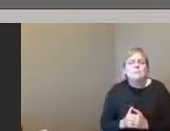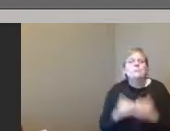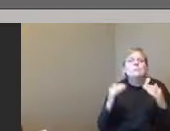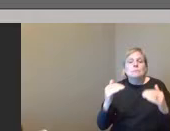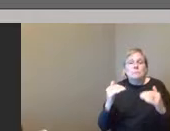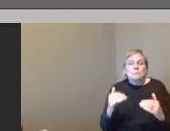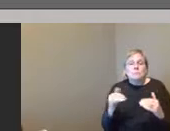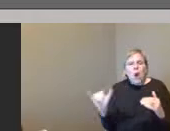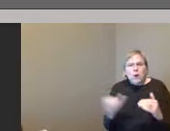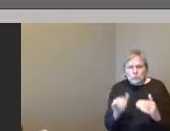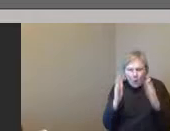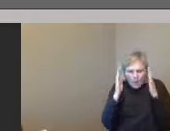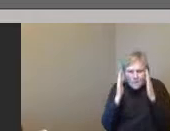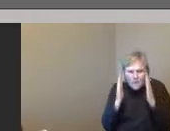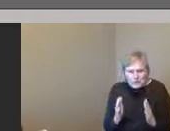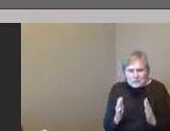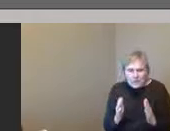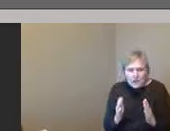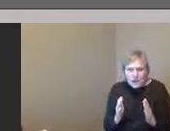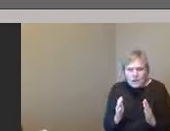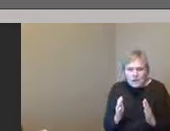focused on a